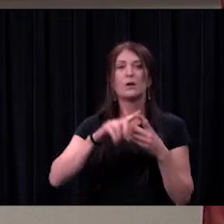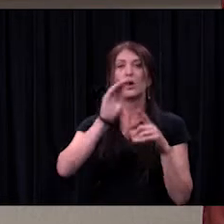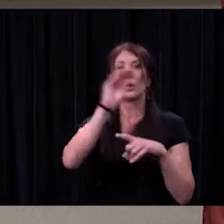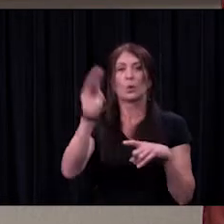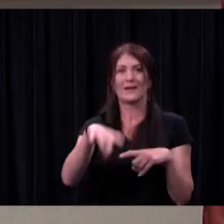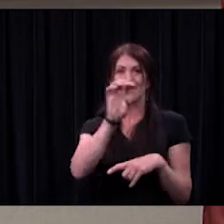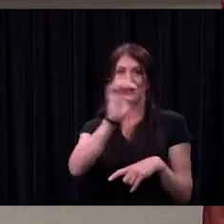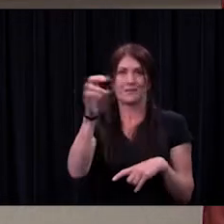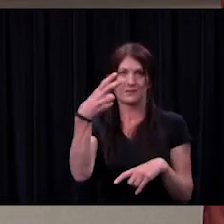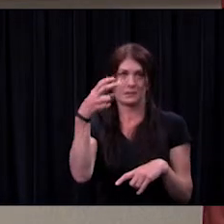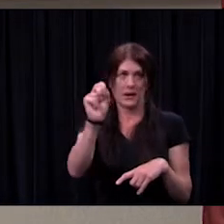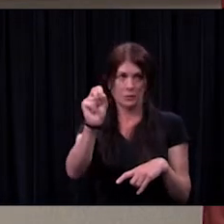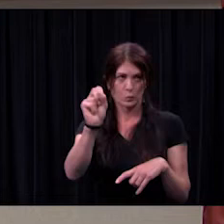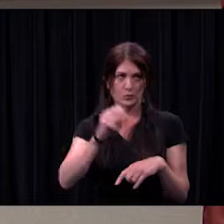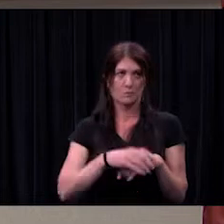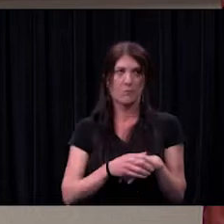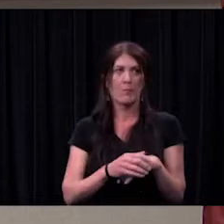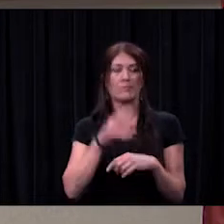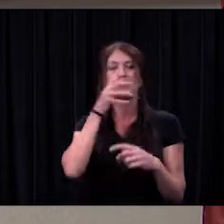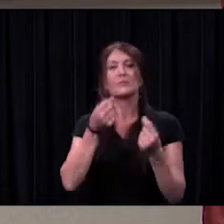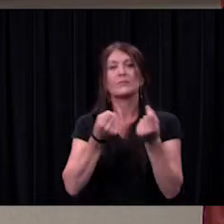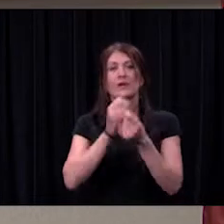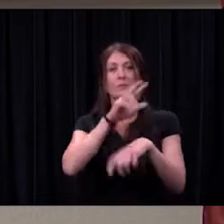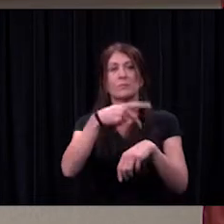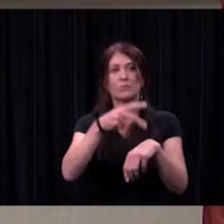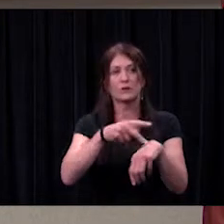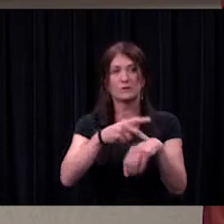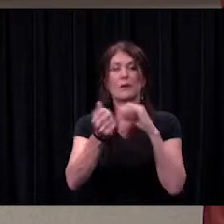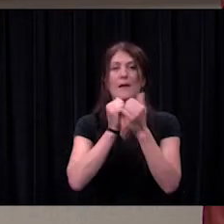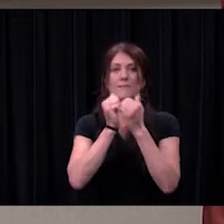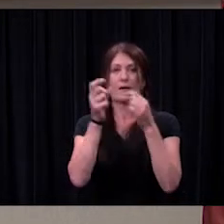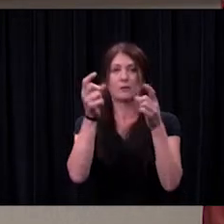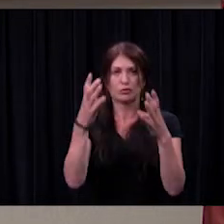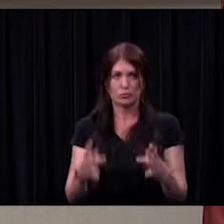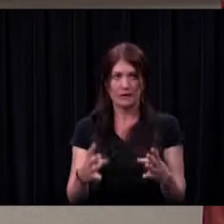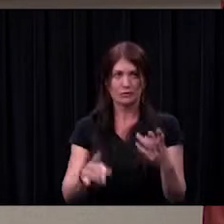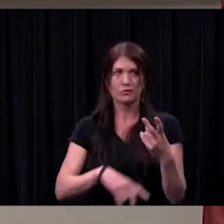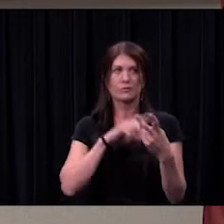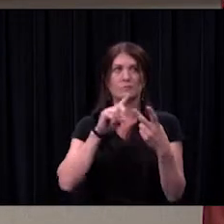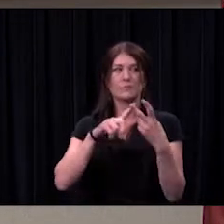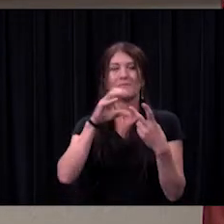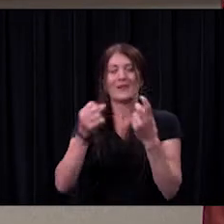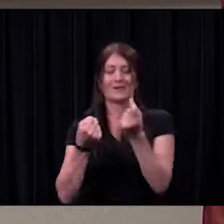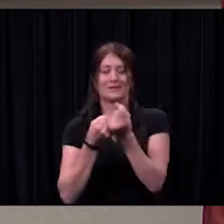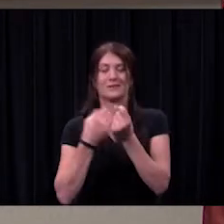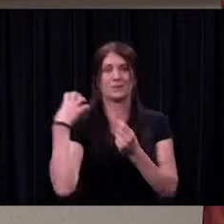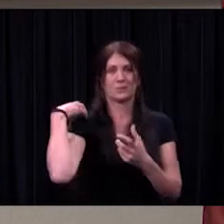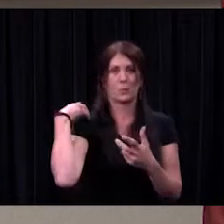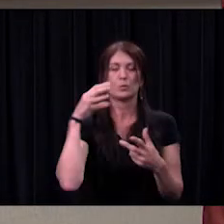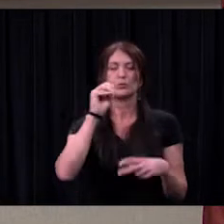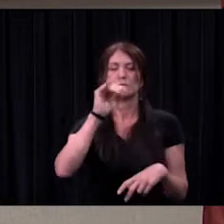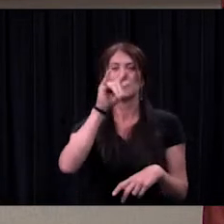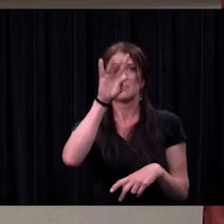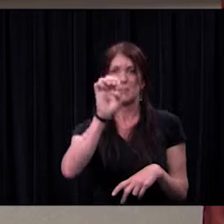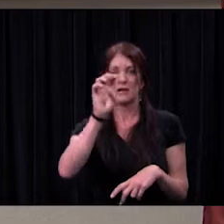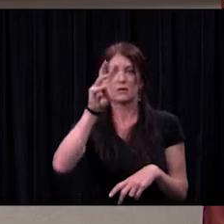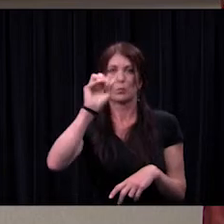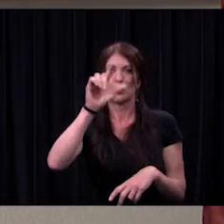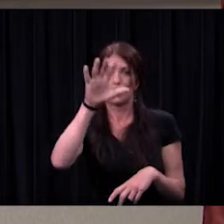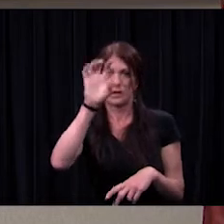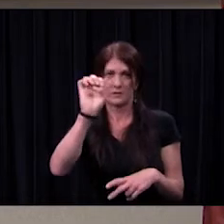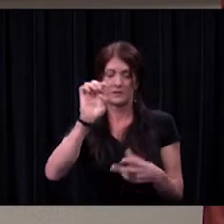If Assistant Principal and Athletic Director Caleb Stoppel could come forward, along with Assistant Coaches Mike Wallace and Tony Bozar. Come